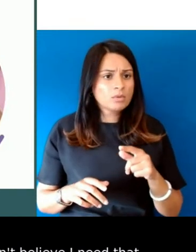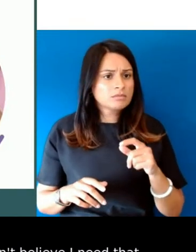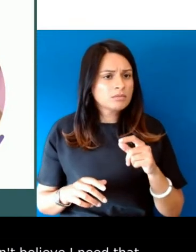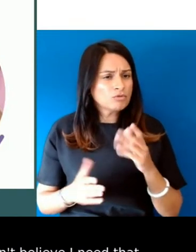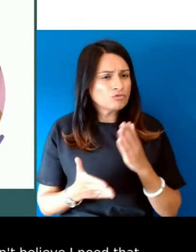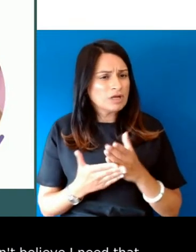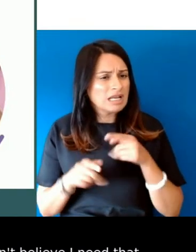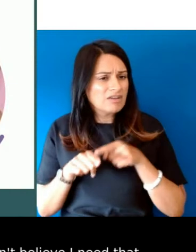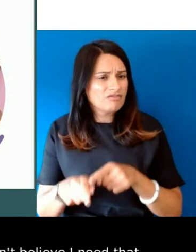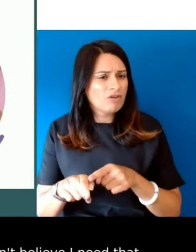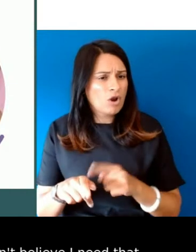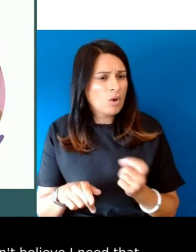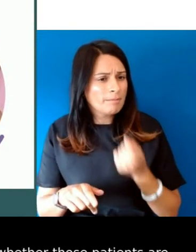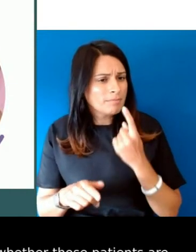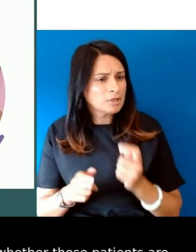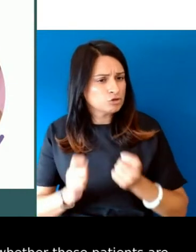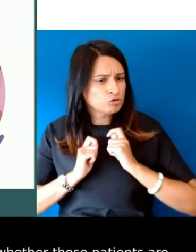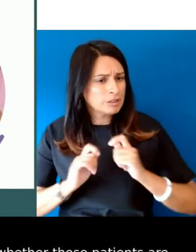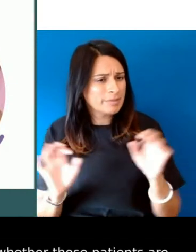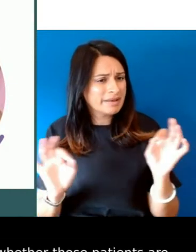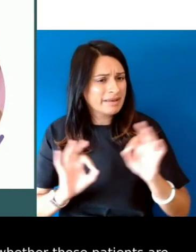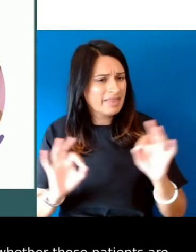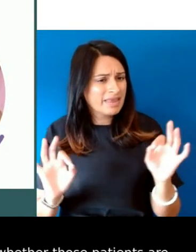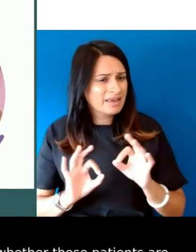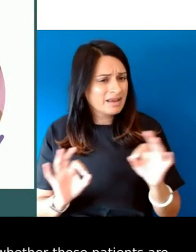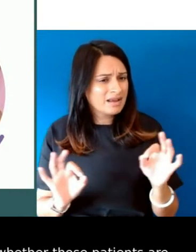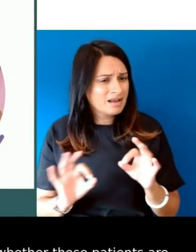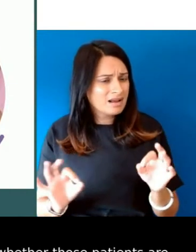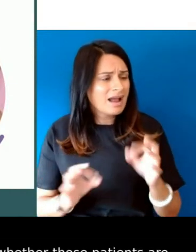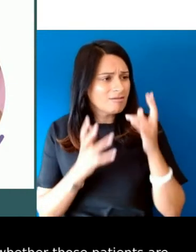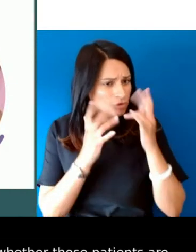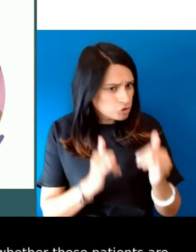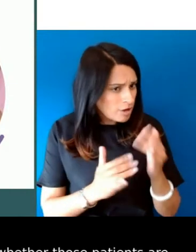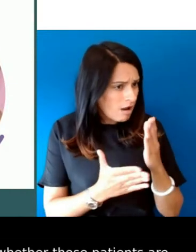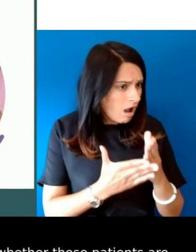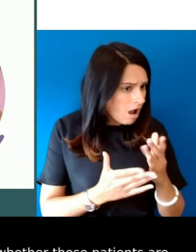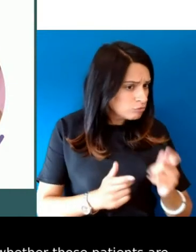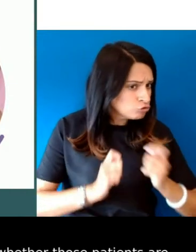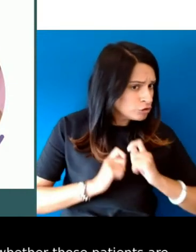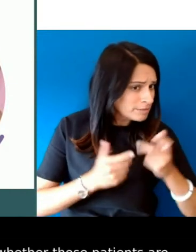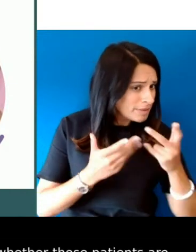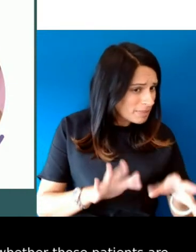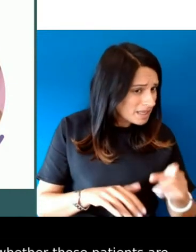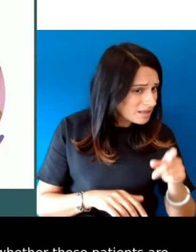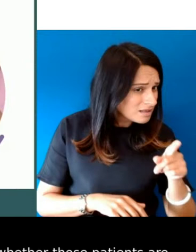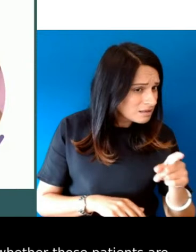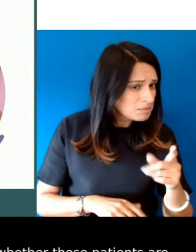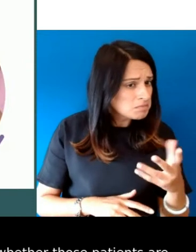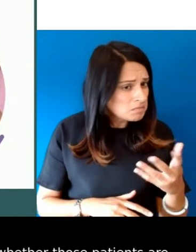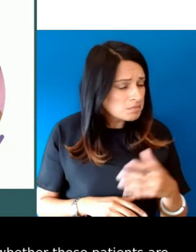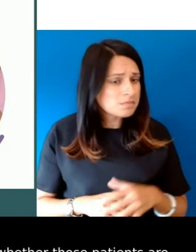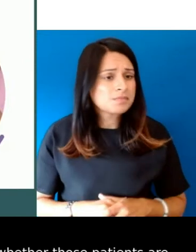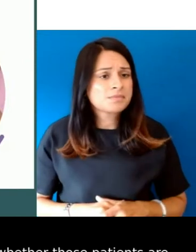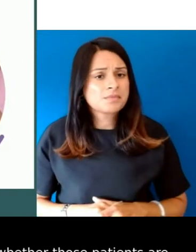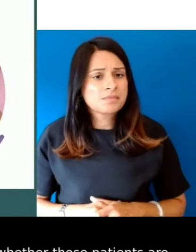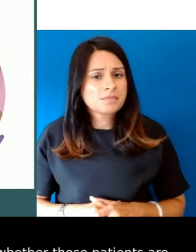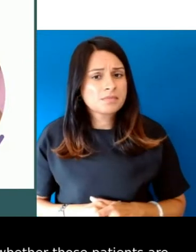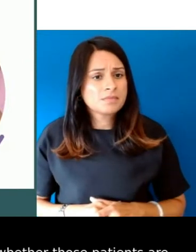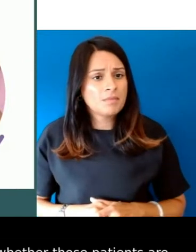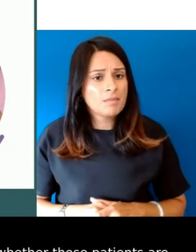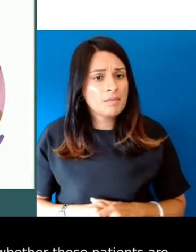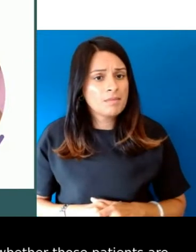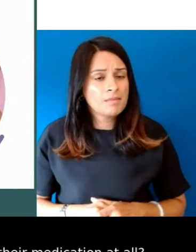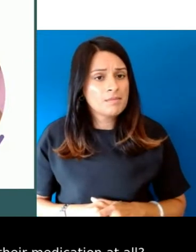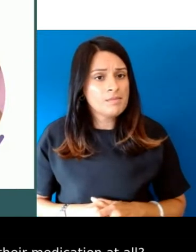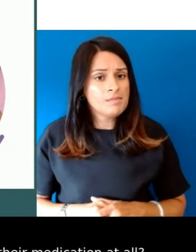symptoms and where they're actually taking their medication at all so think about that and it's certainly one of the things that